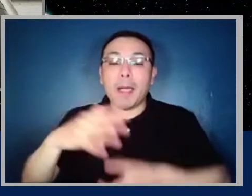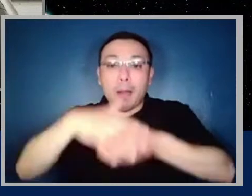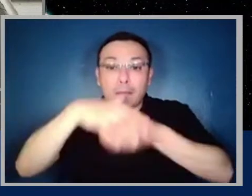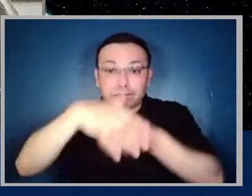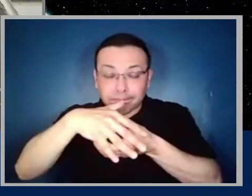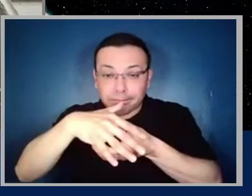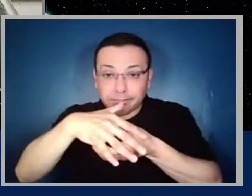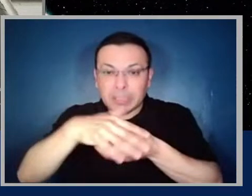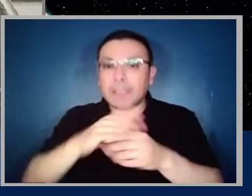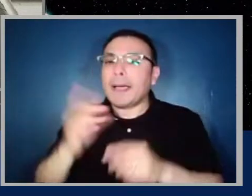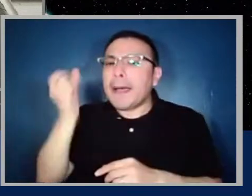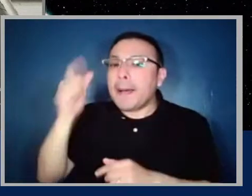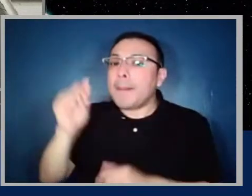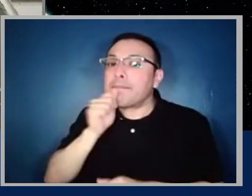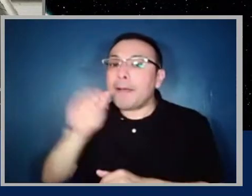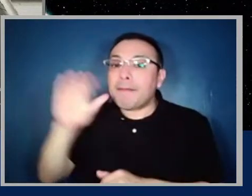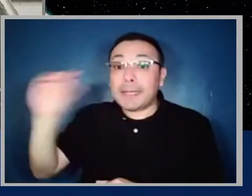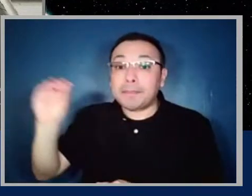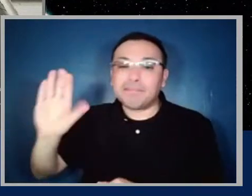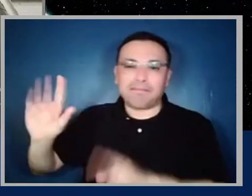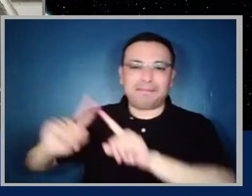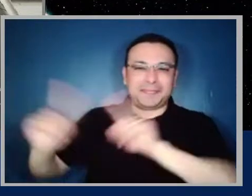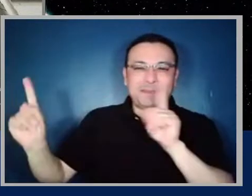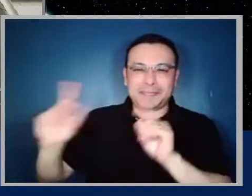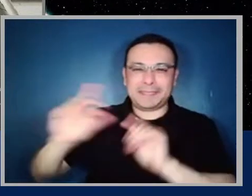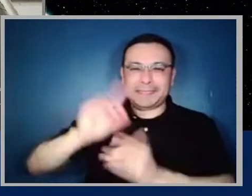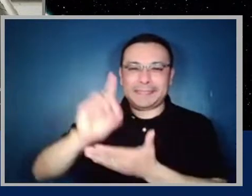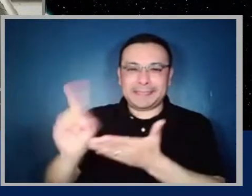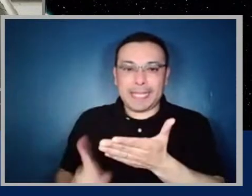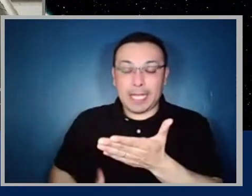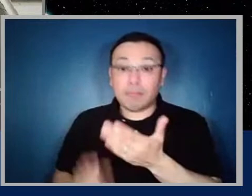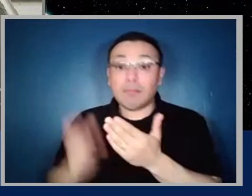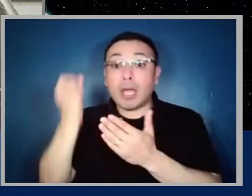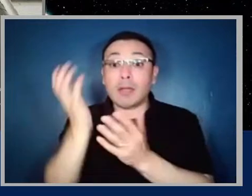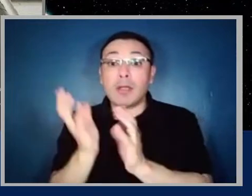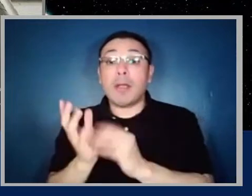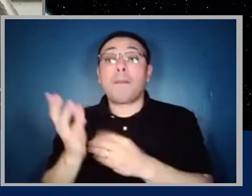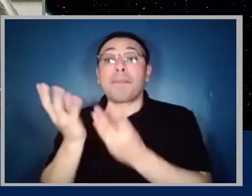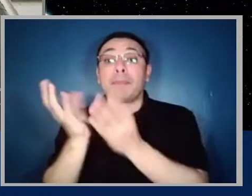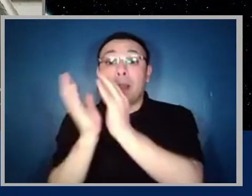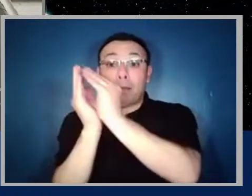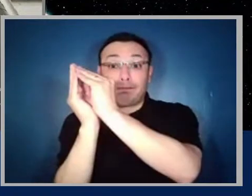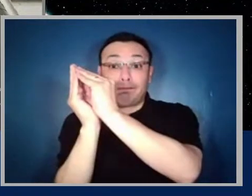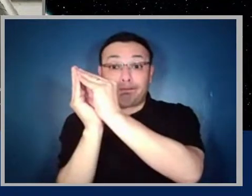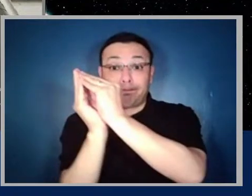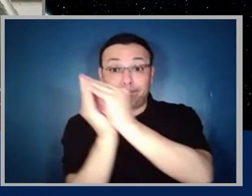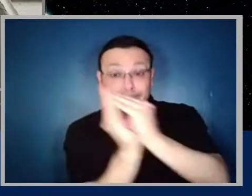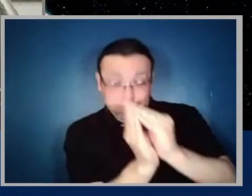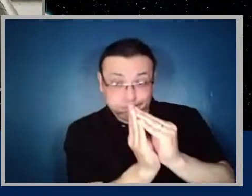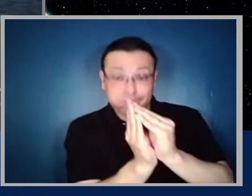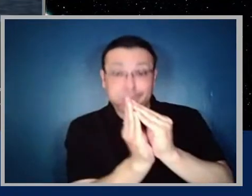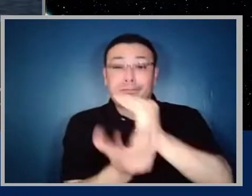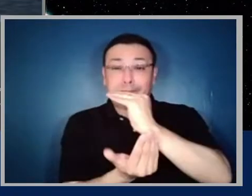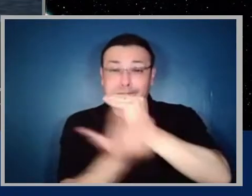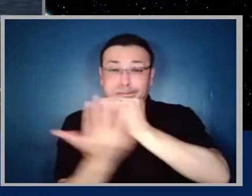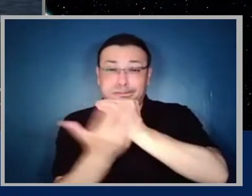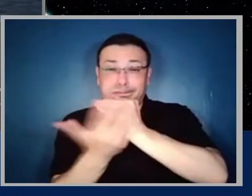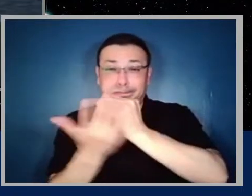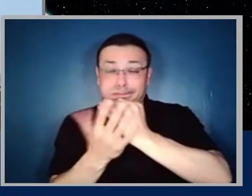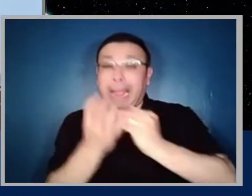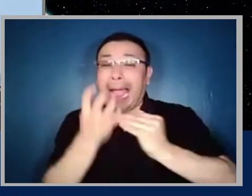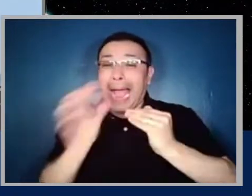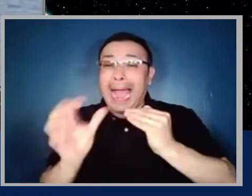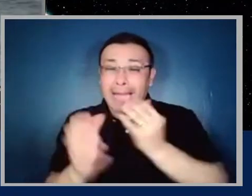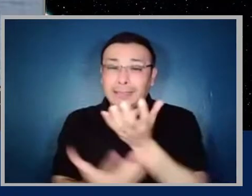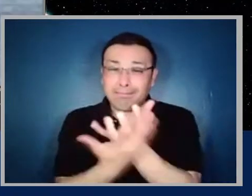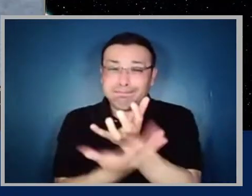the amazing heat that this vehicle gets exposed to, which is more than coming back from the space station. Yeah, so you get